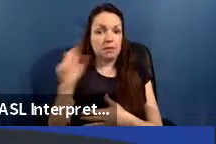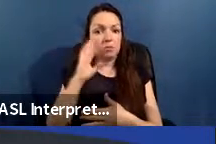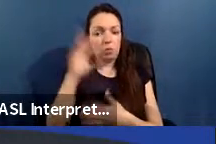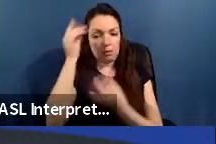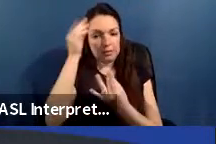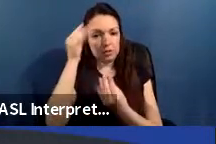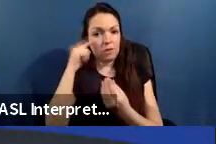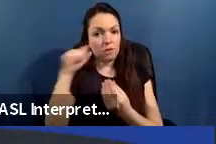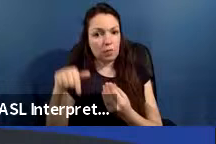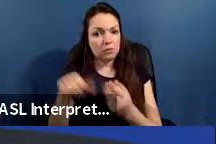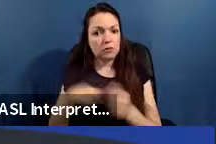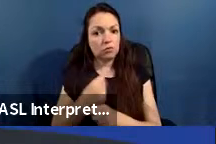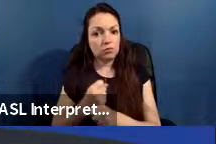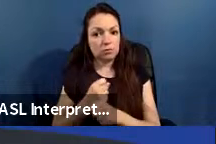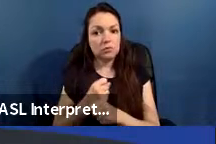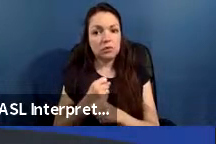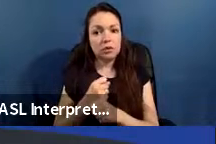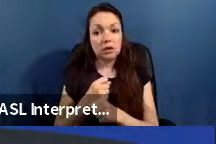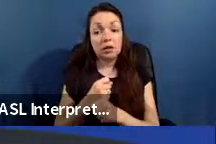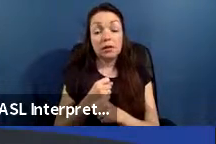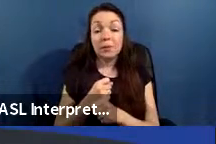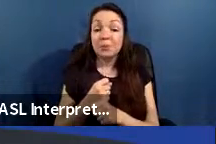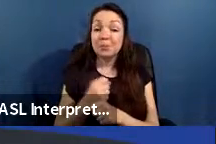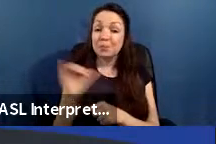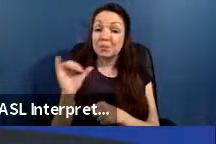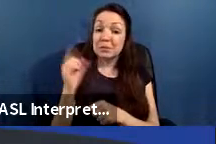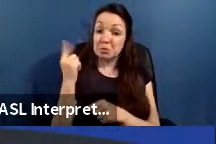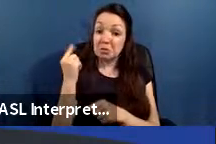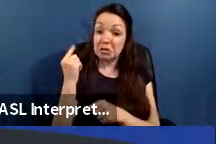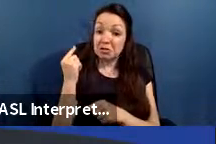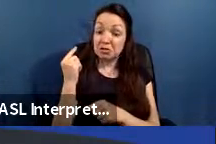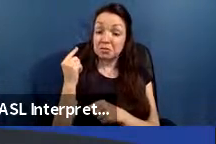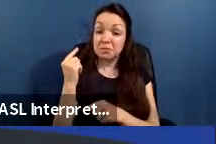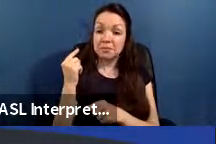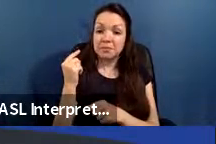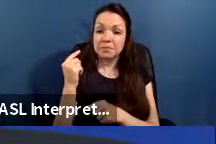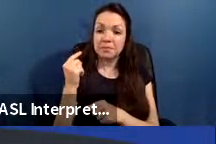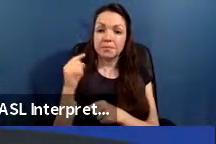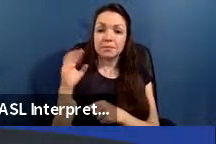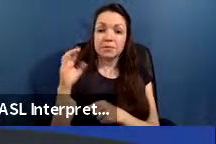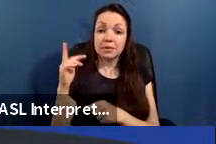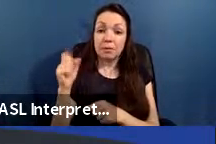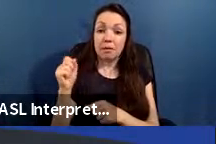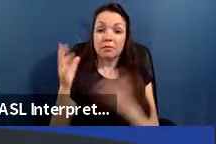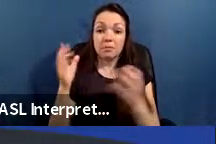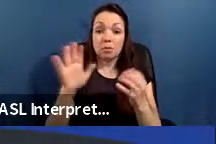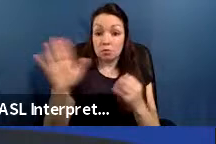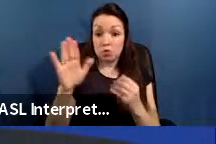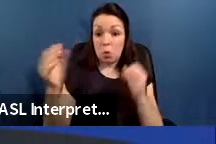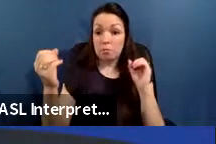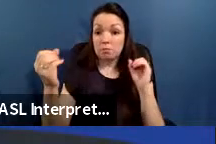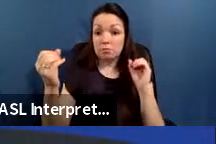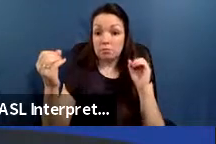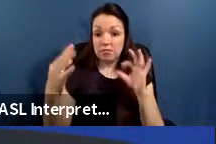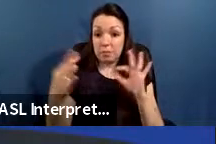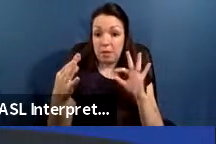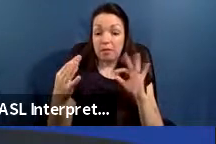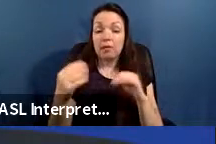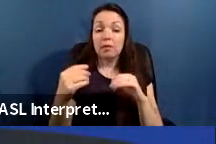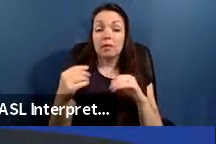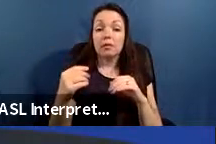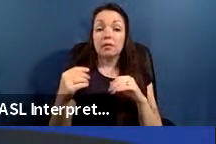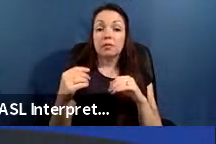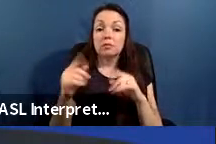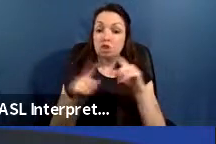year. Also, similar to last year, CPS will be requesting your input via survey on the budget categories to